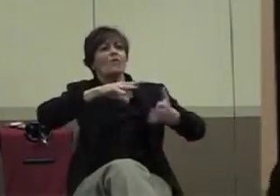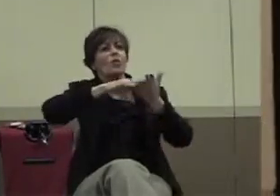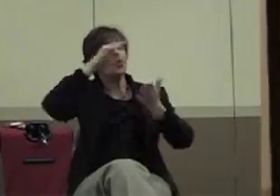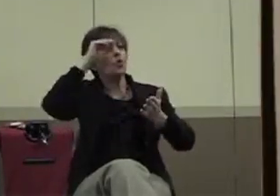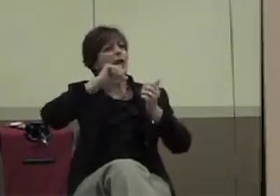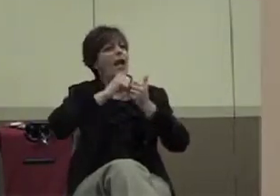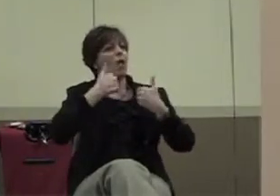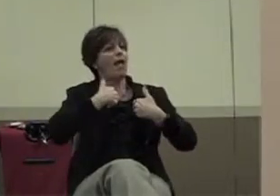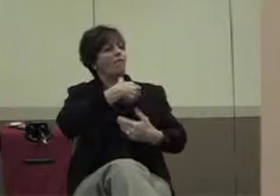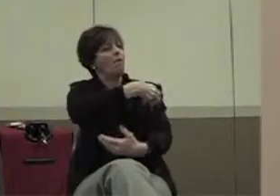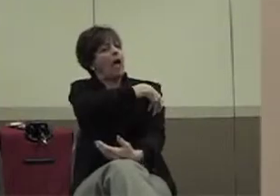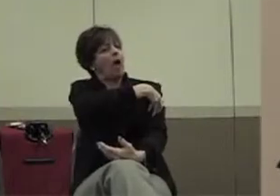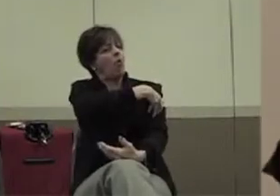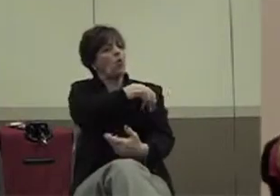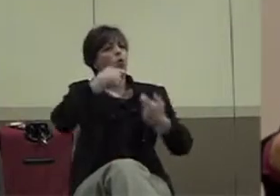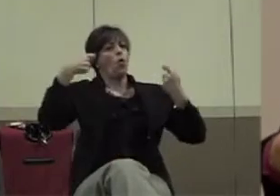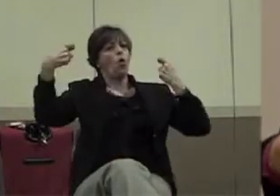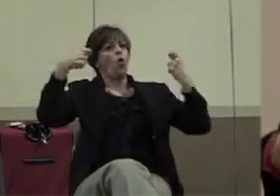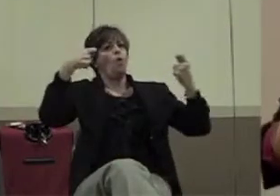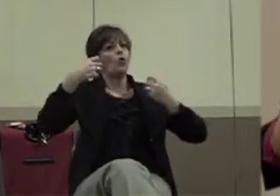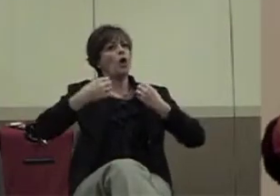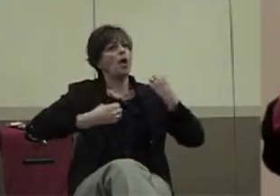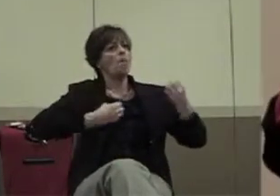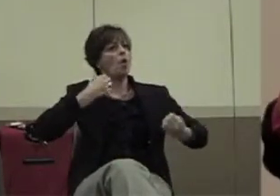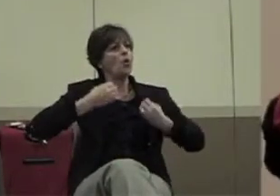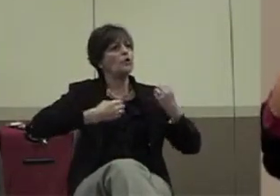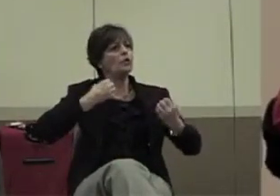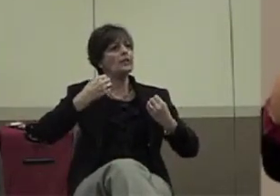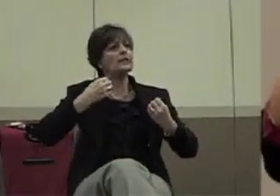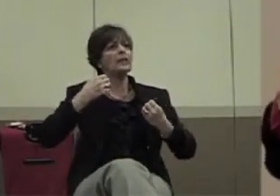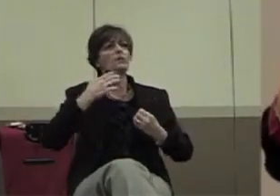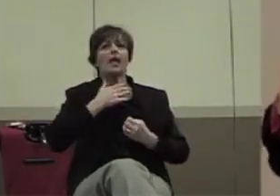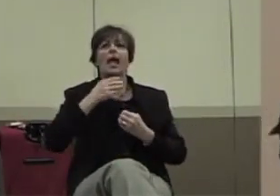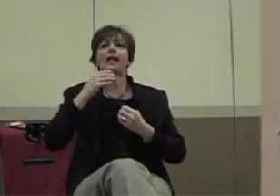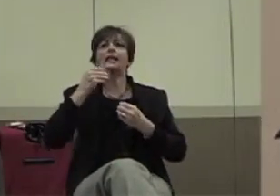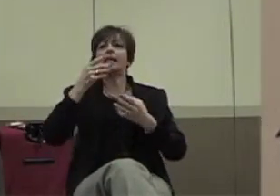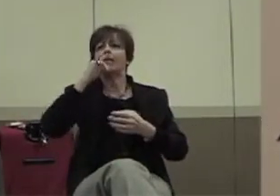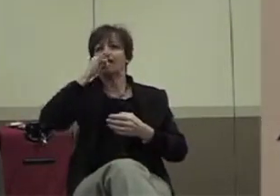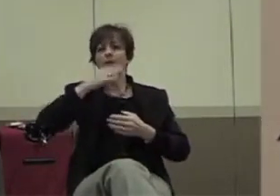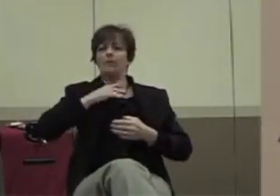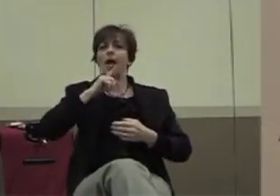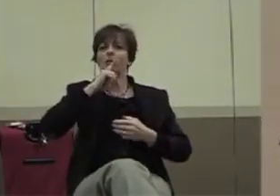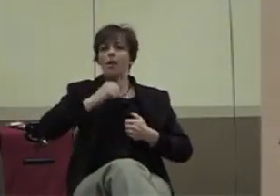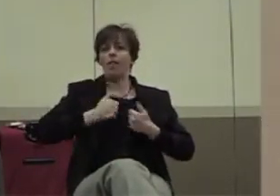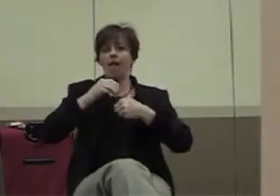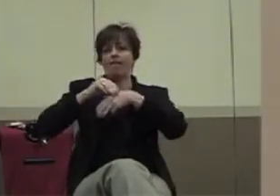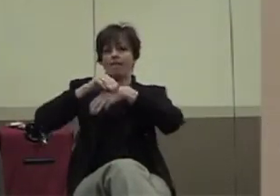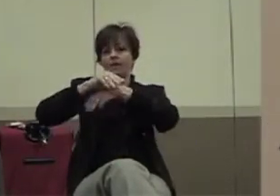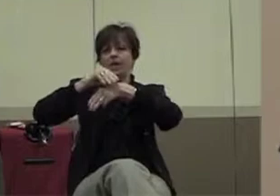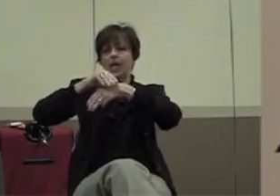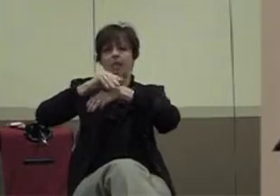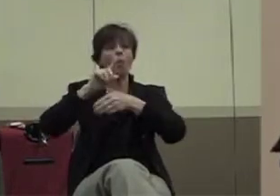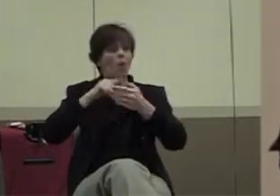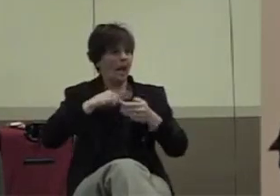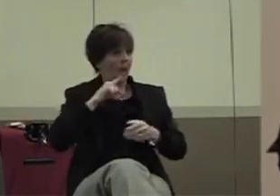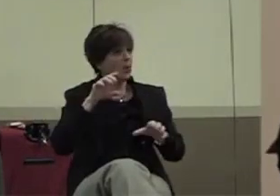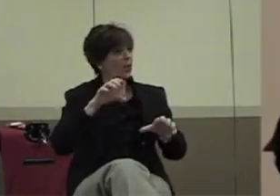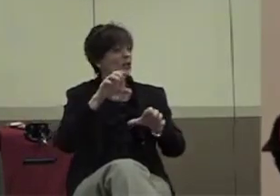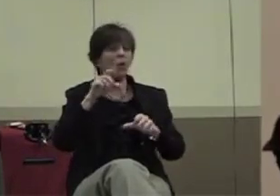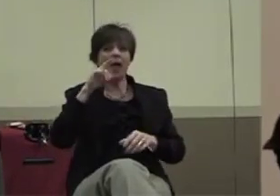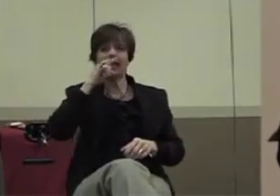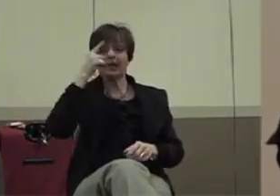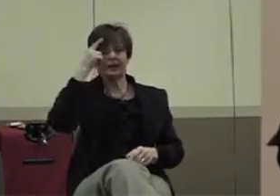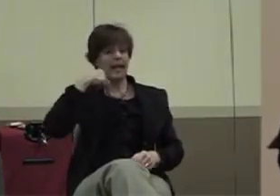over their emotions. So I like to give kids my real life tip. This is what I really do. And kids think I'm nuts when I tell them